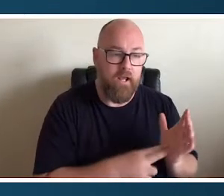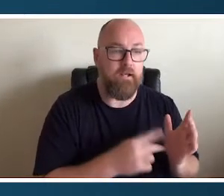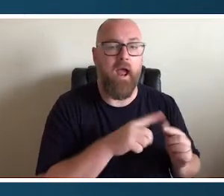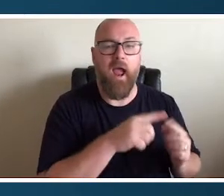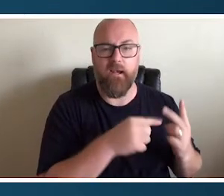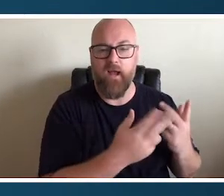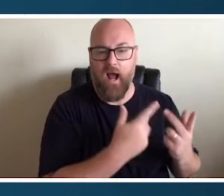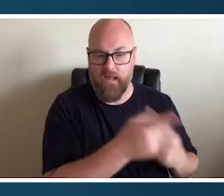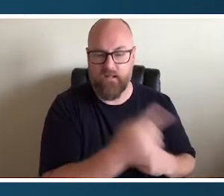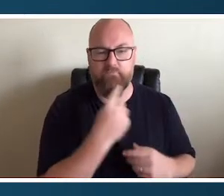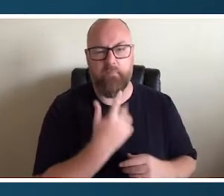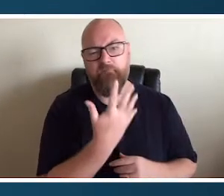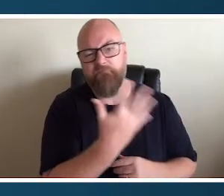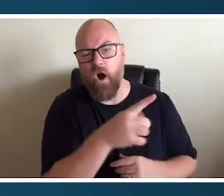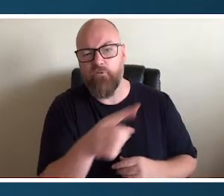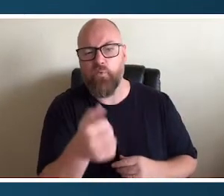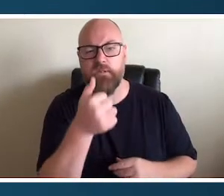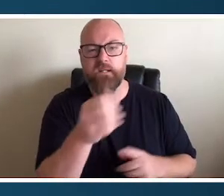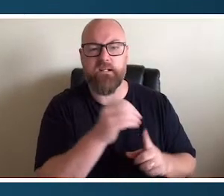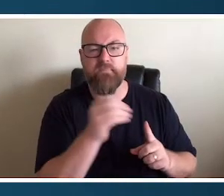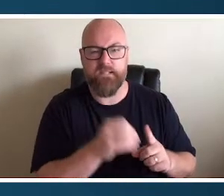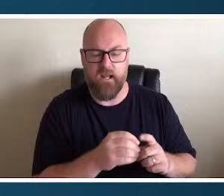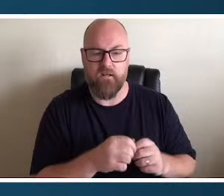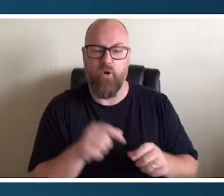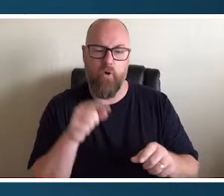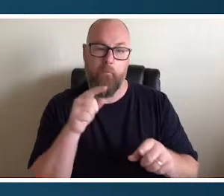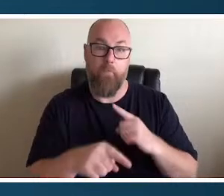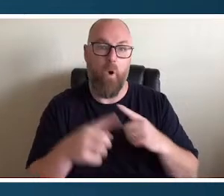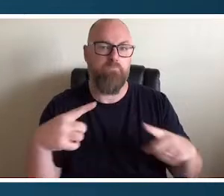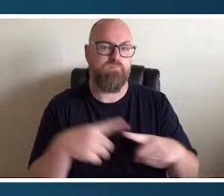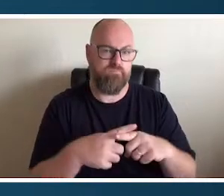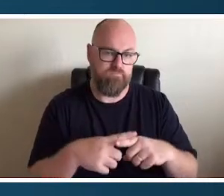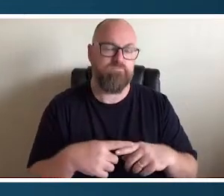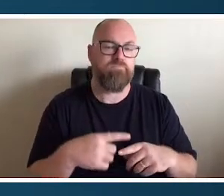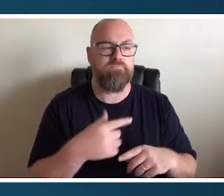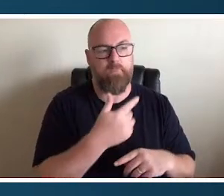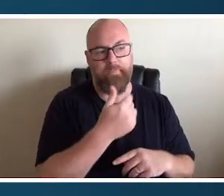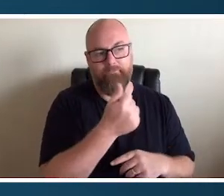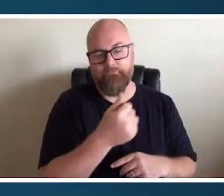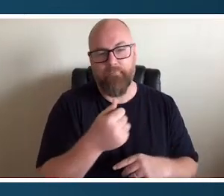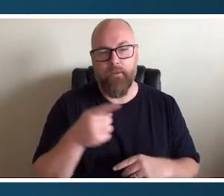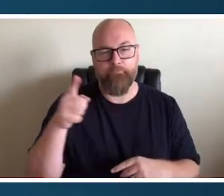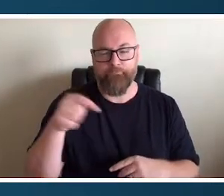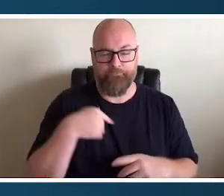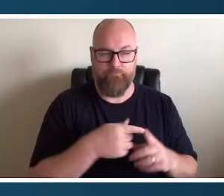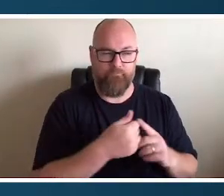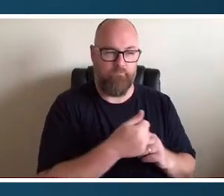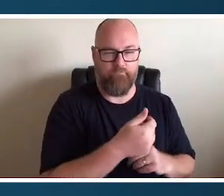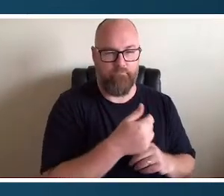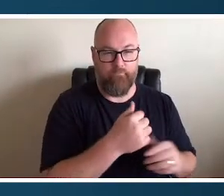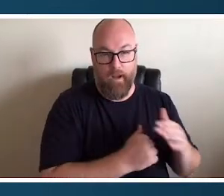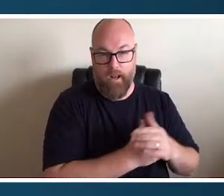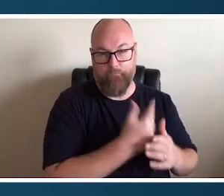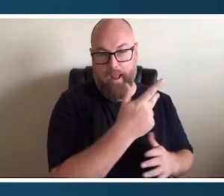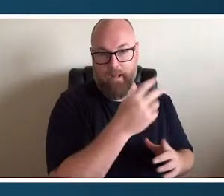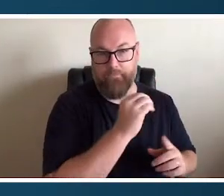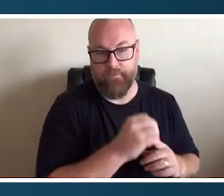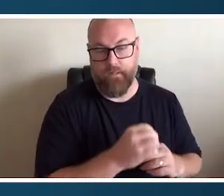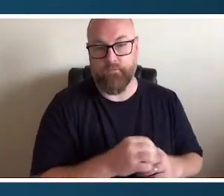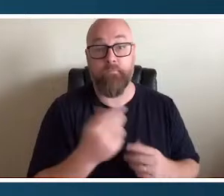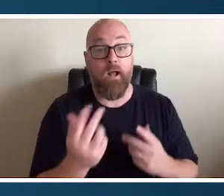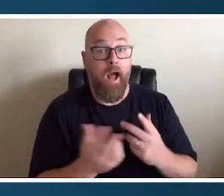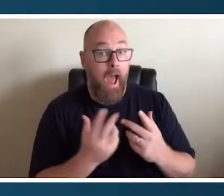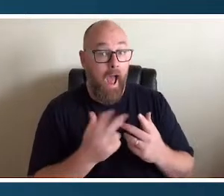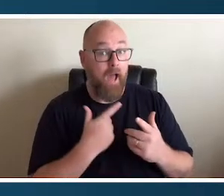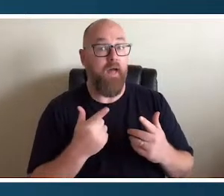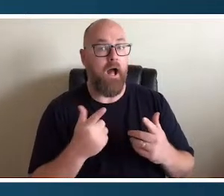about 5-6% on average, or at most 8-7%. There are other challenges that the workers bring out to us